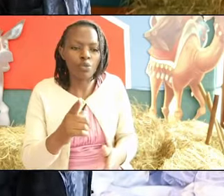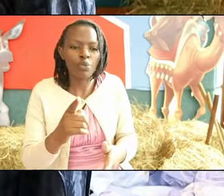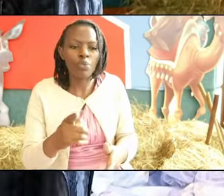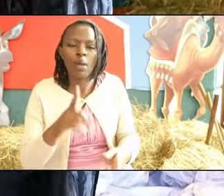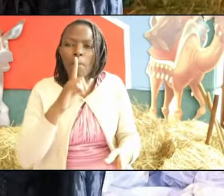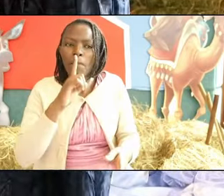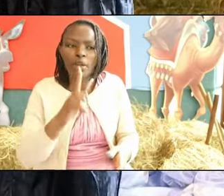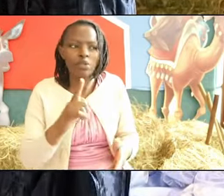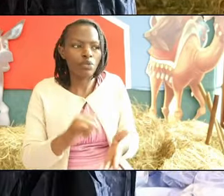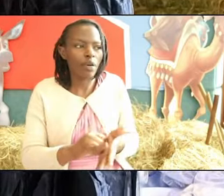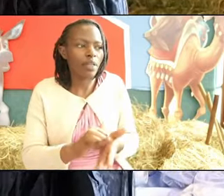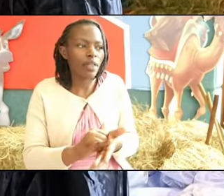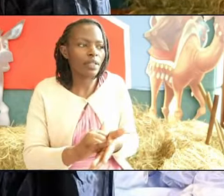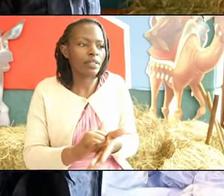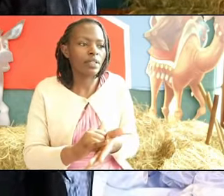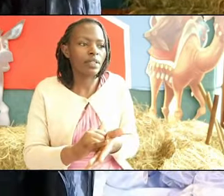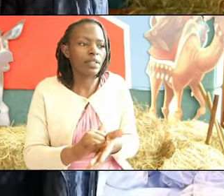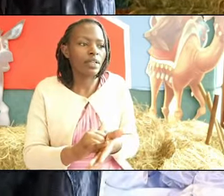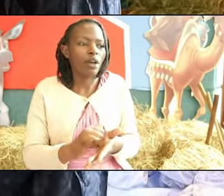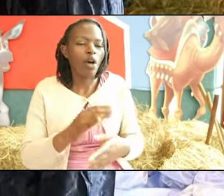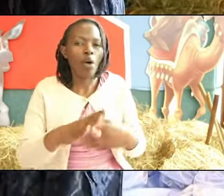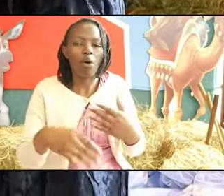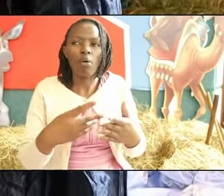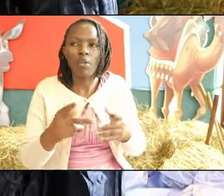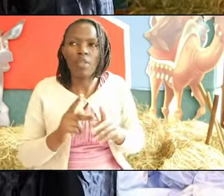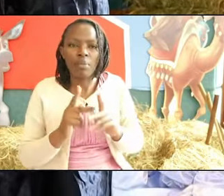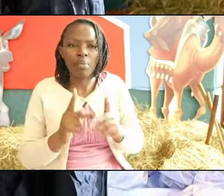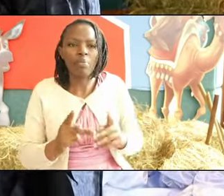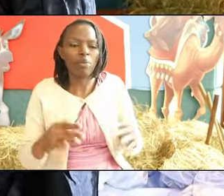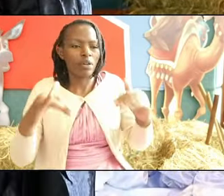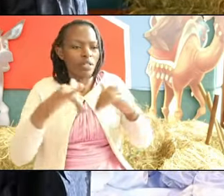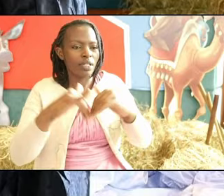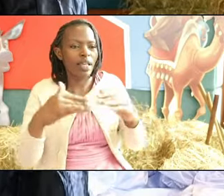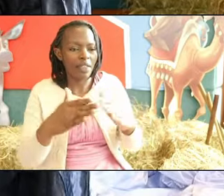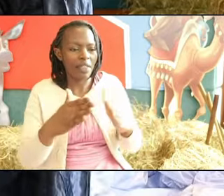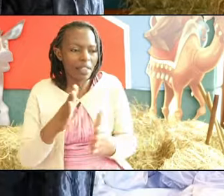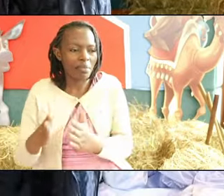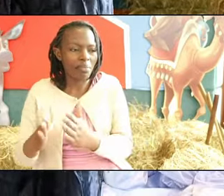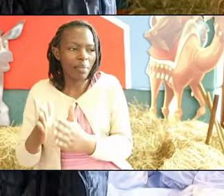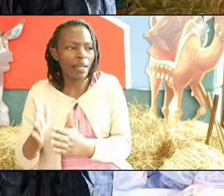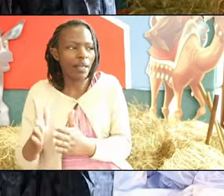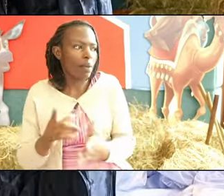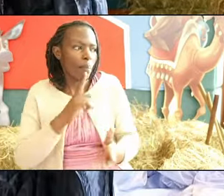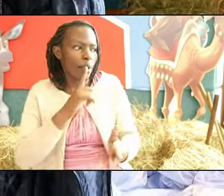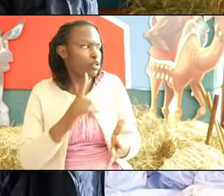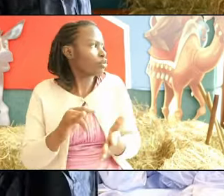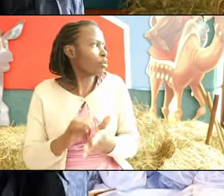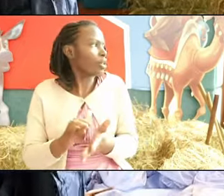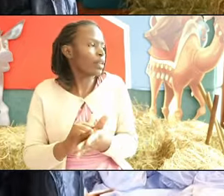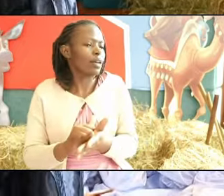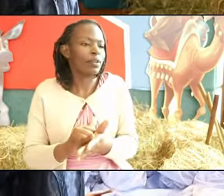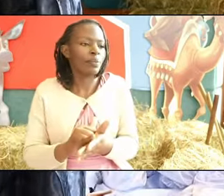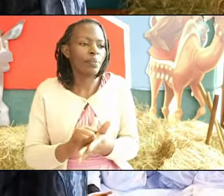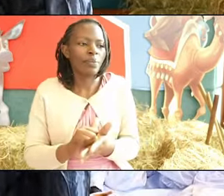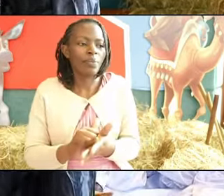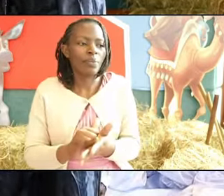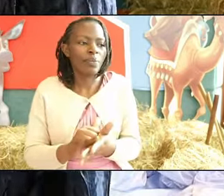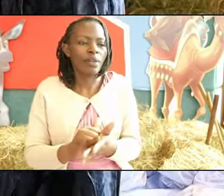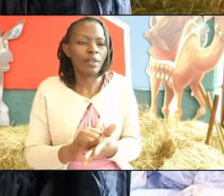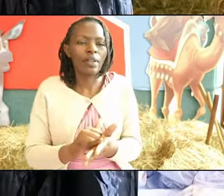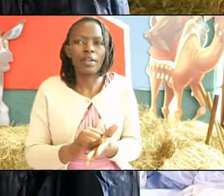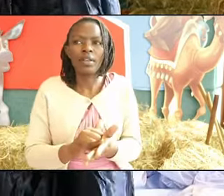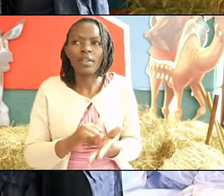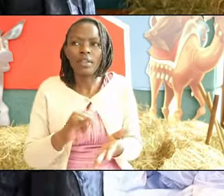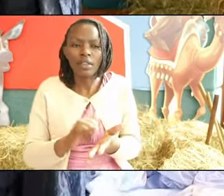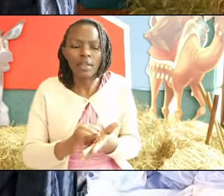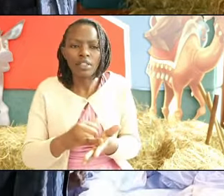sure that Caiaphas and the Pharisees stick to the plan, and you, make sure that the disciples fall into deep slumber. That's